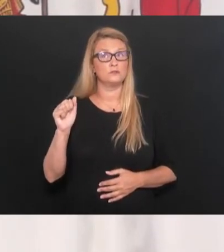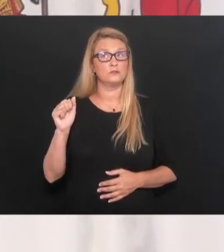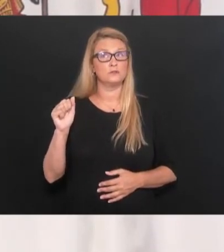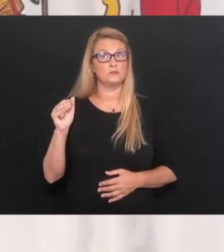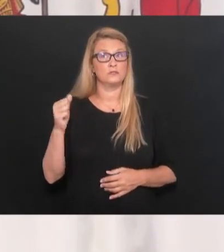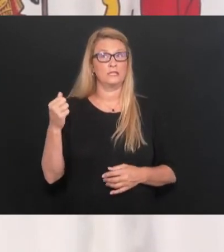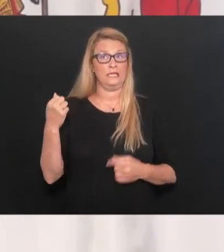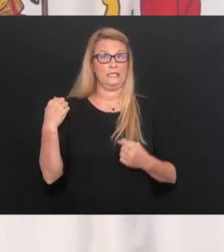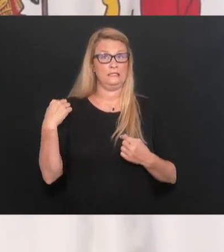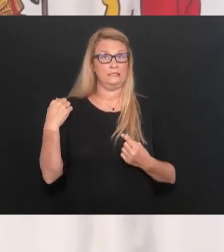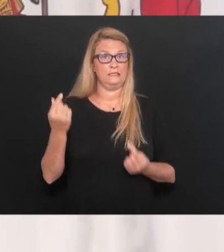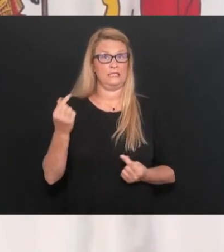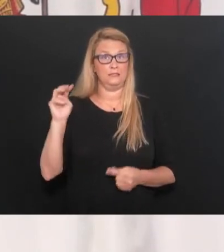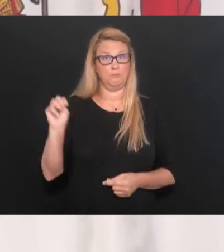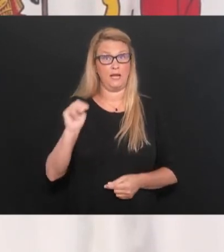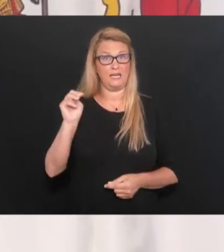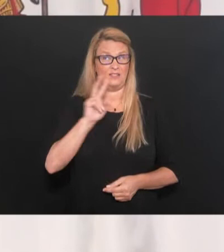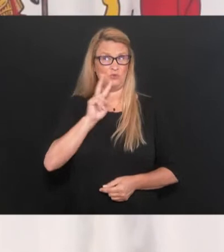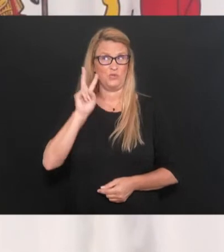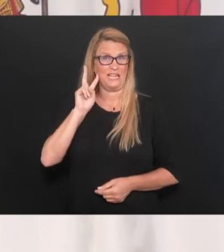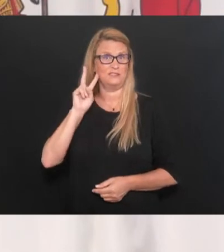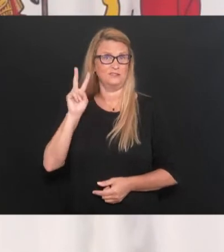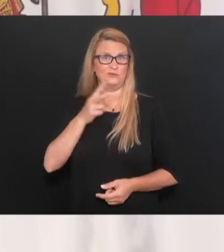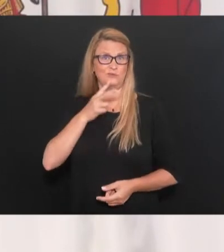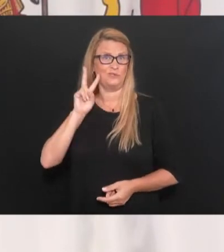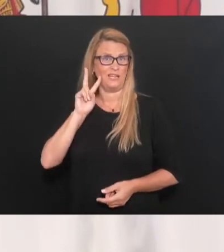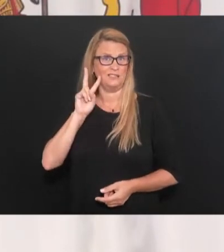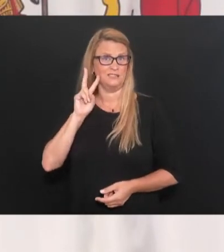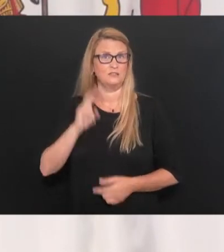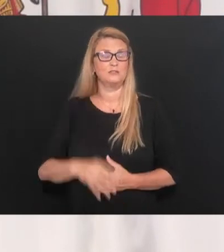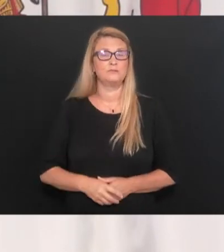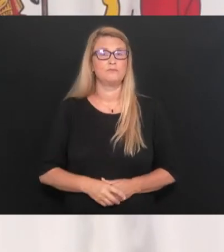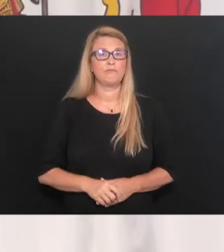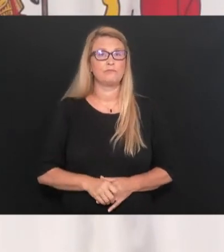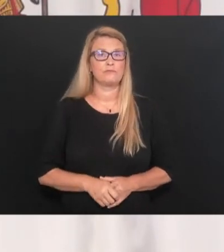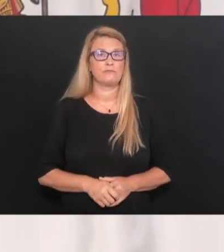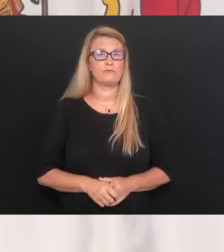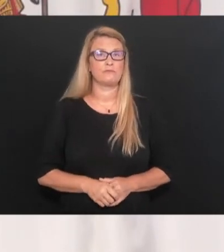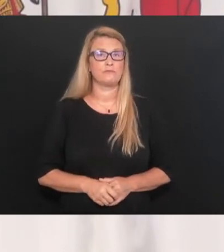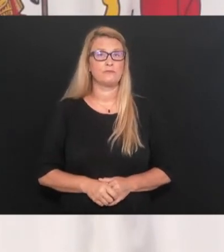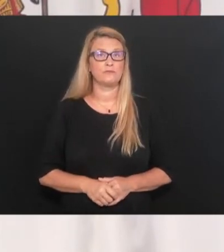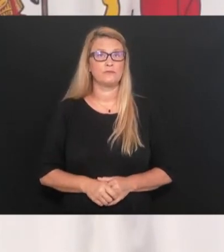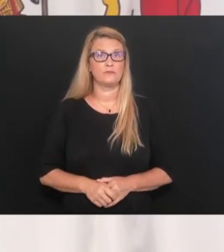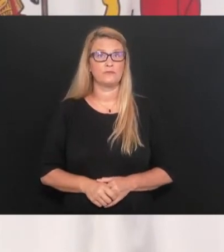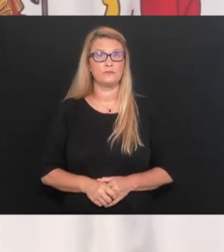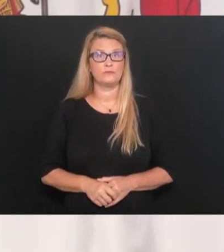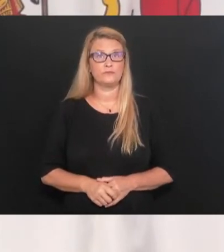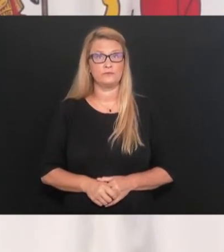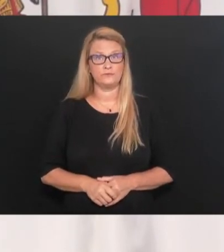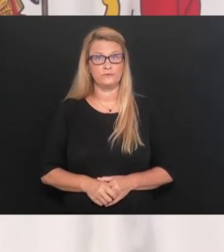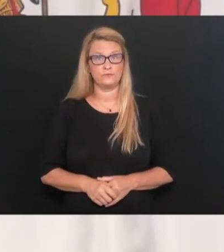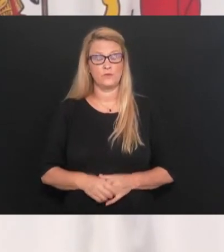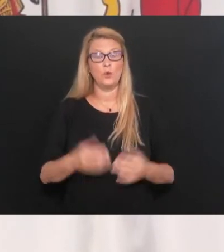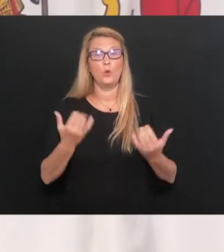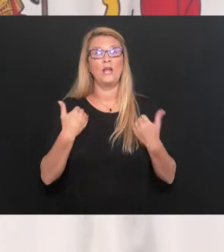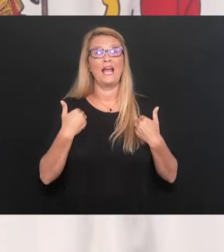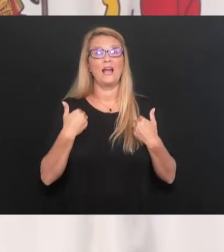you 2 days ago, or a day and a half ago, we have now